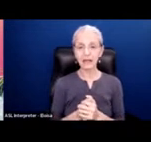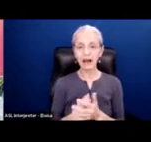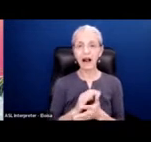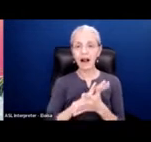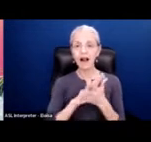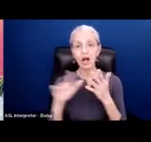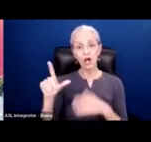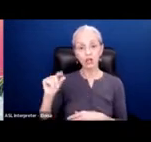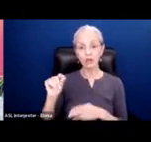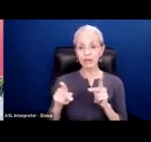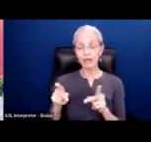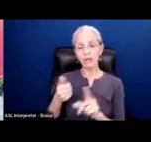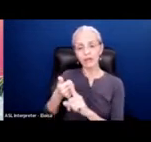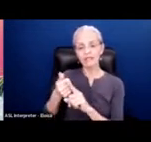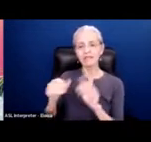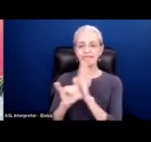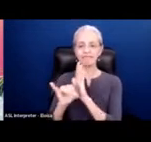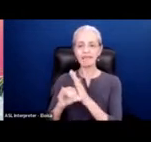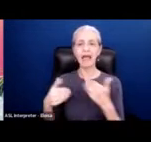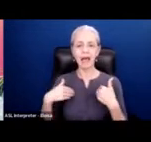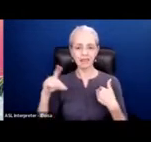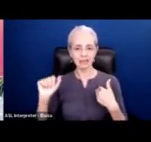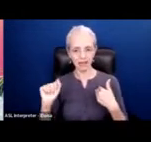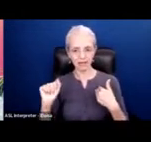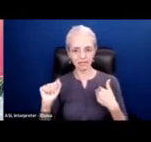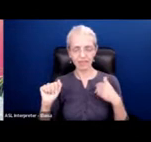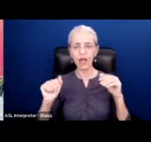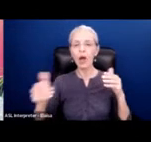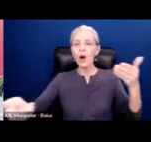a disability or using long-term services and supports. Welcome to all.